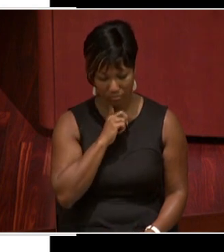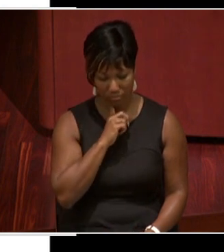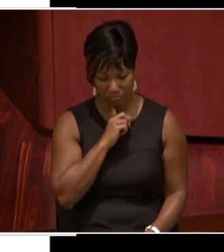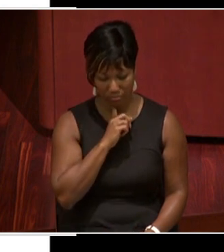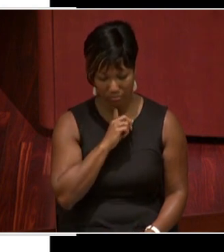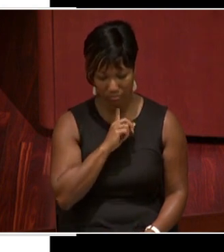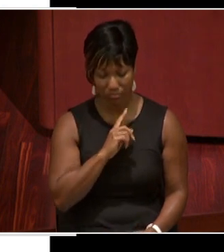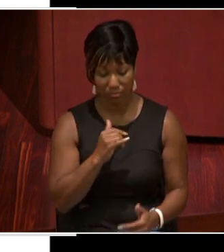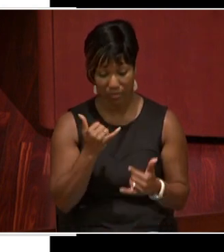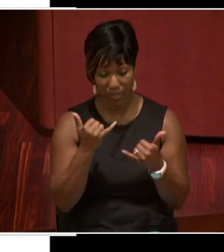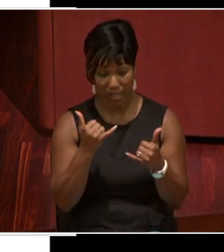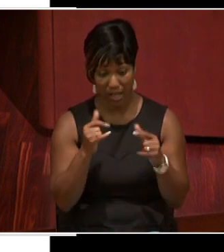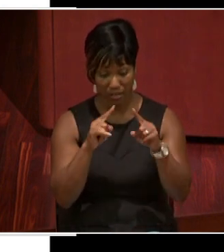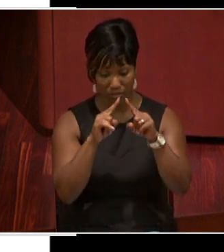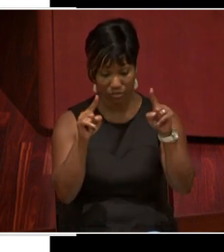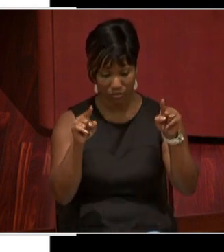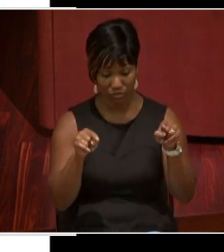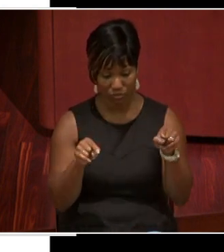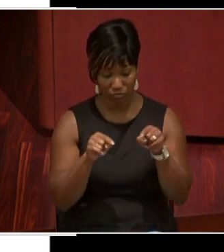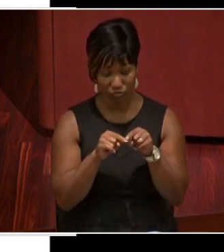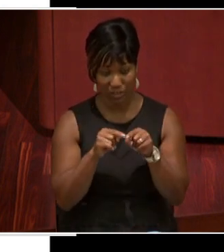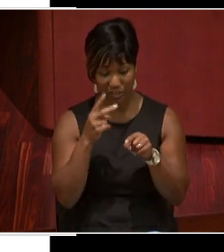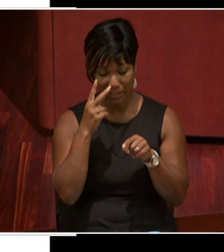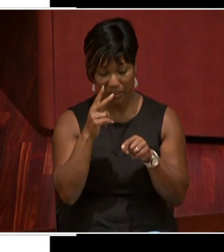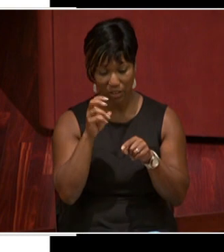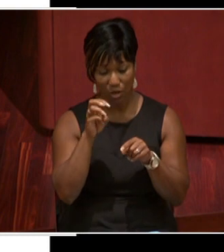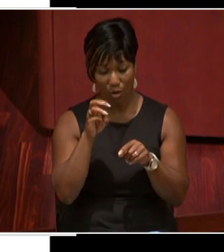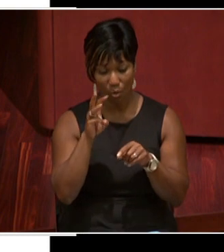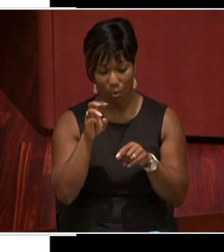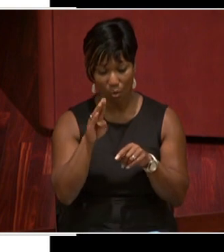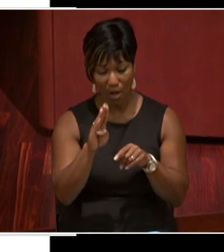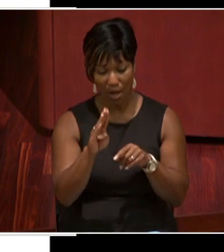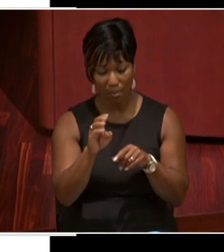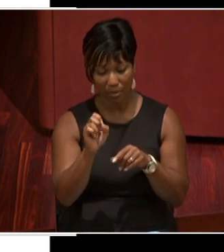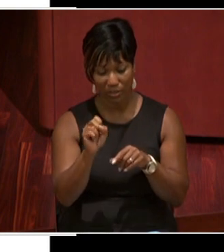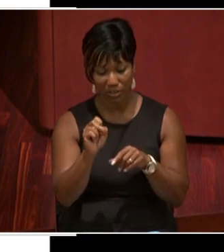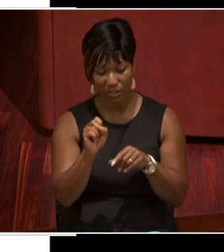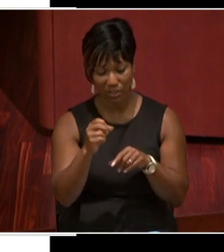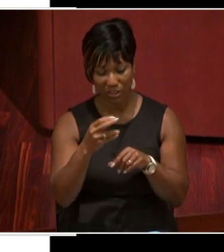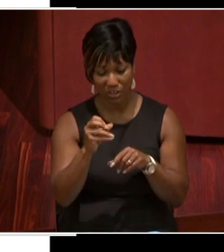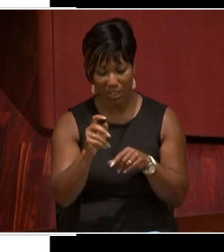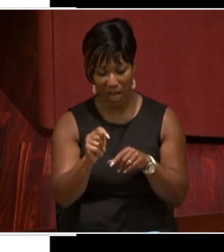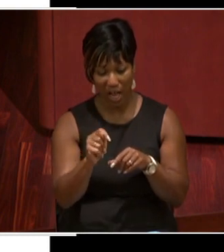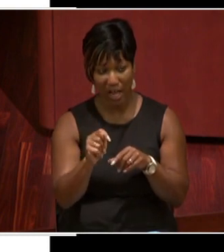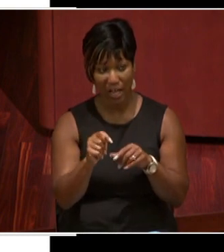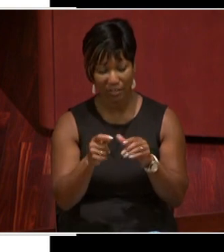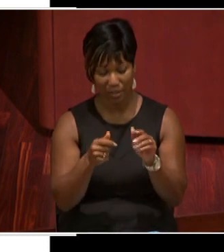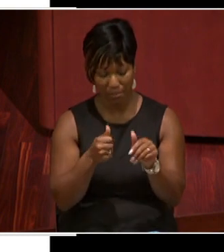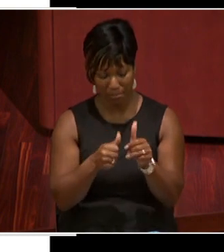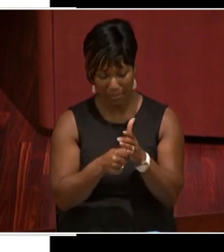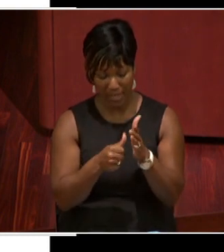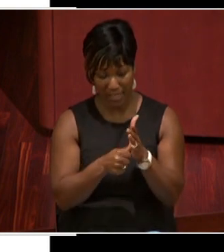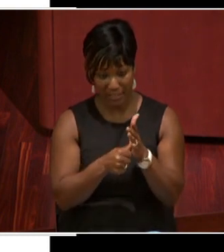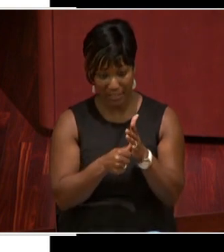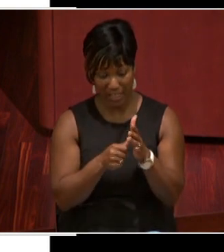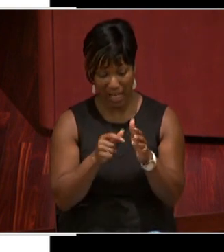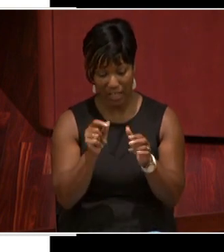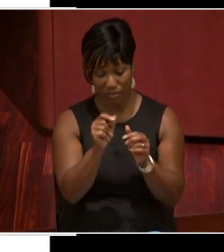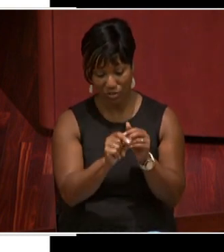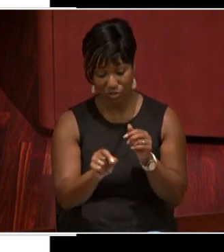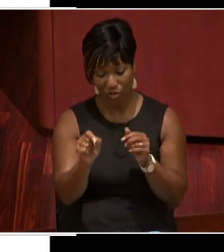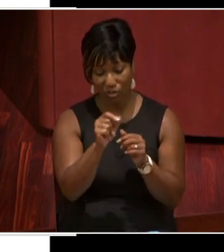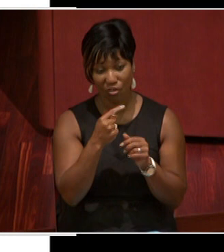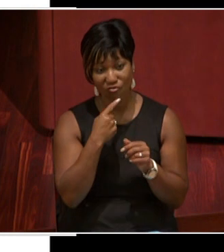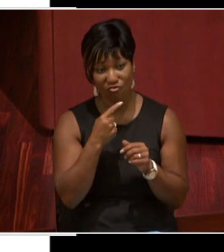Up on the screen now, there's a web shot of the National Archives main page, and I've circled in red the genealogist link. That